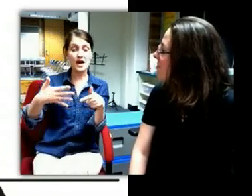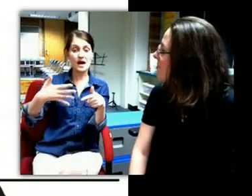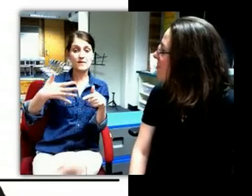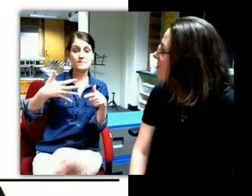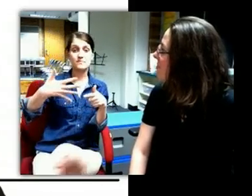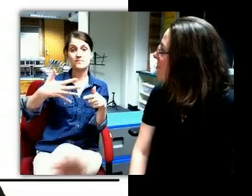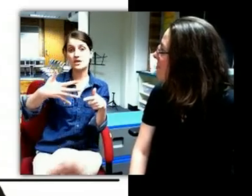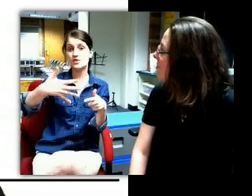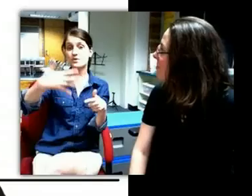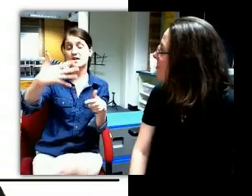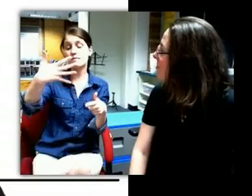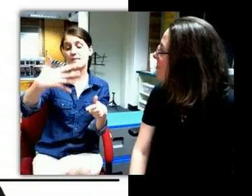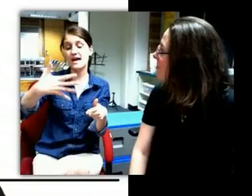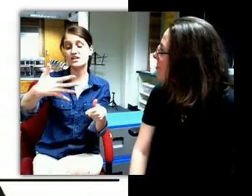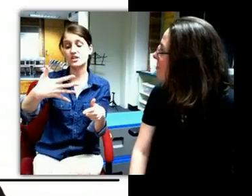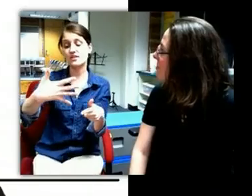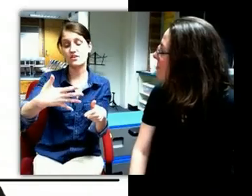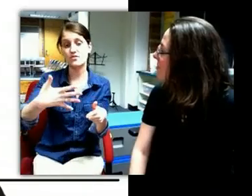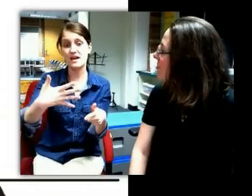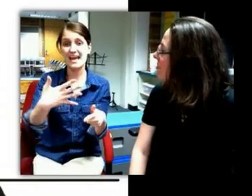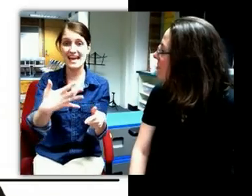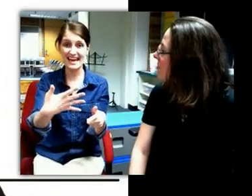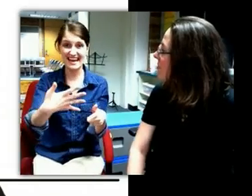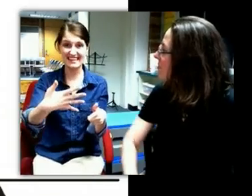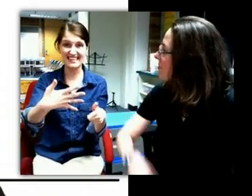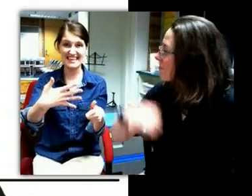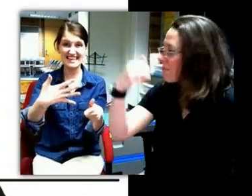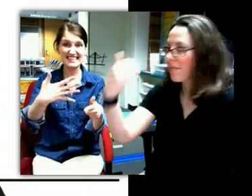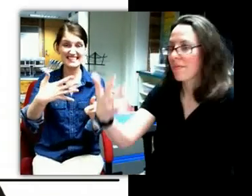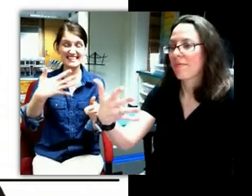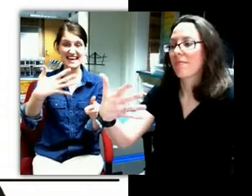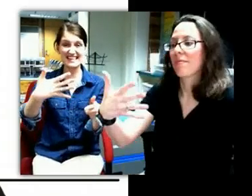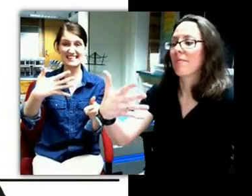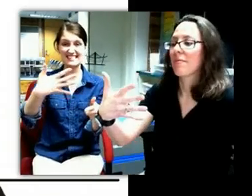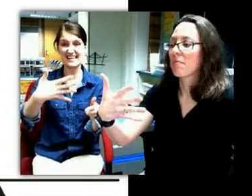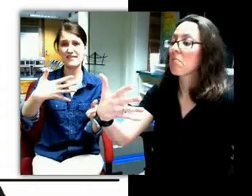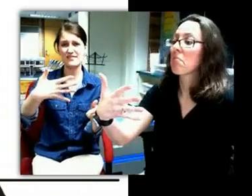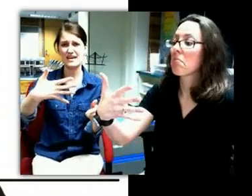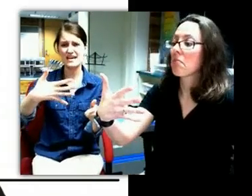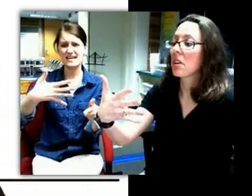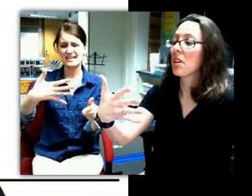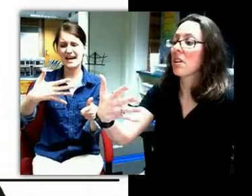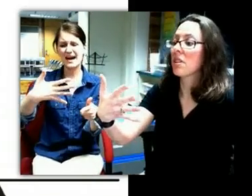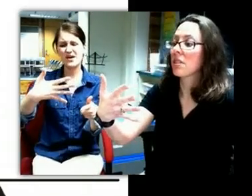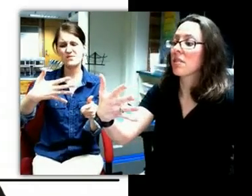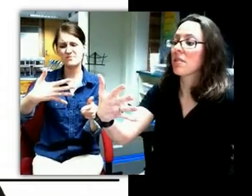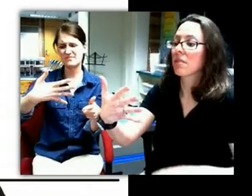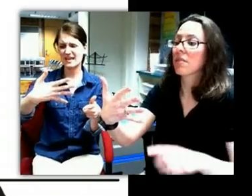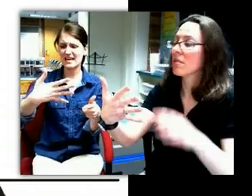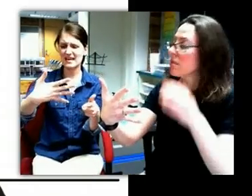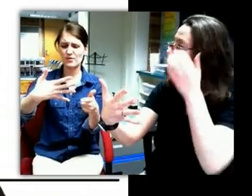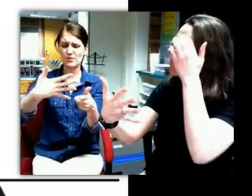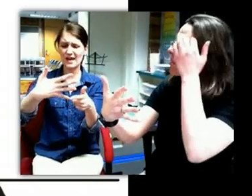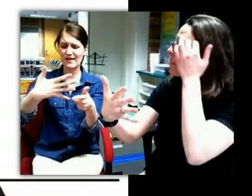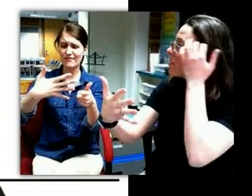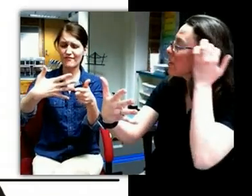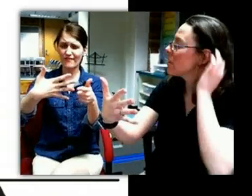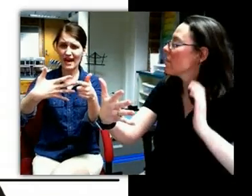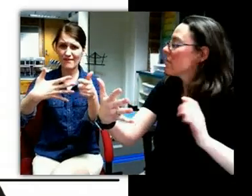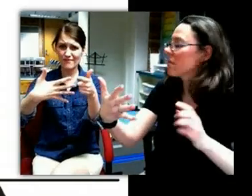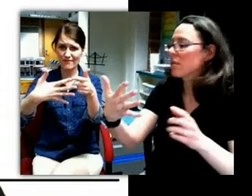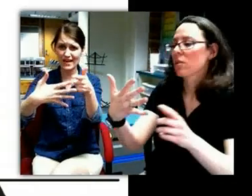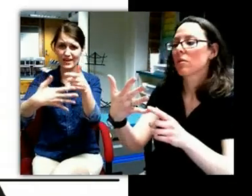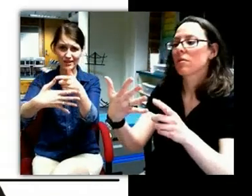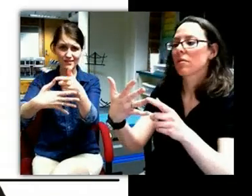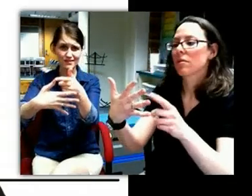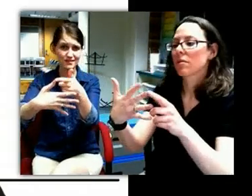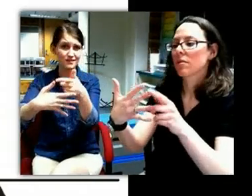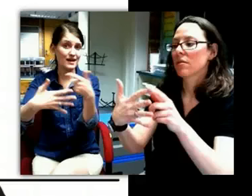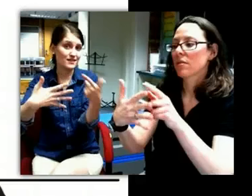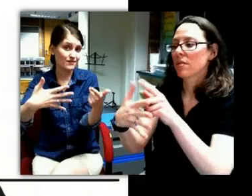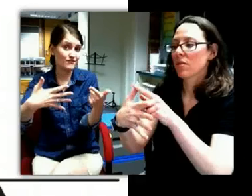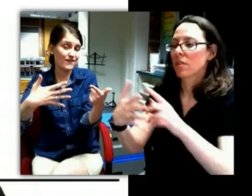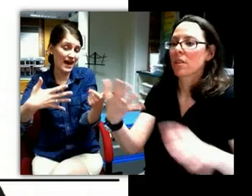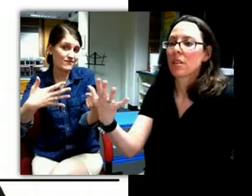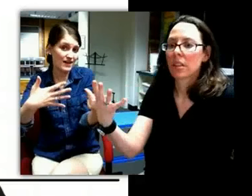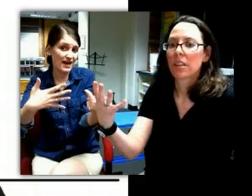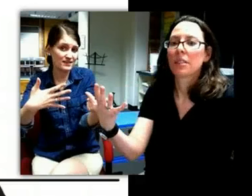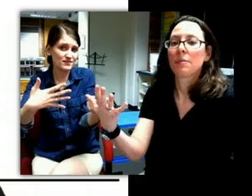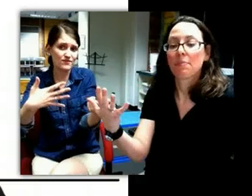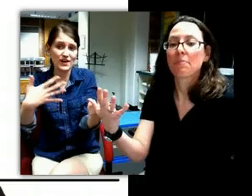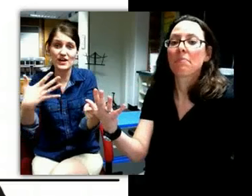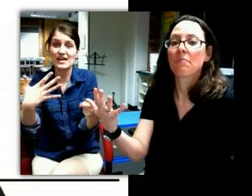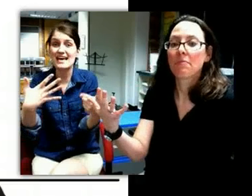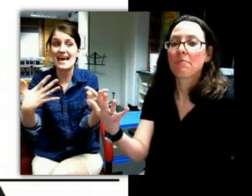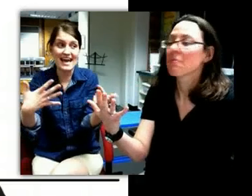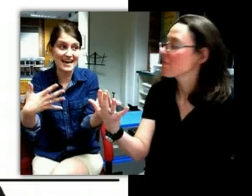So you can imagine that your hand is like the staff. Yes. Now, we have five fingers, like the